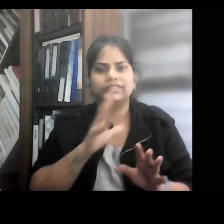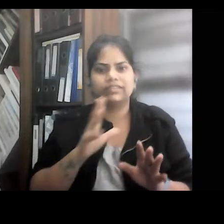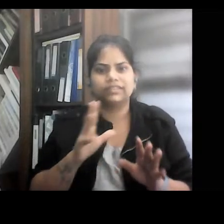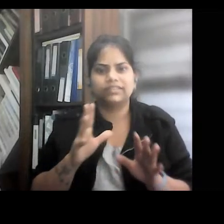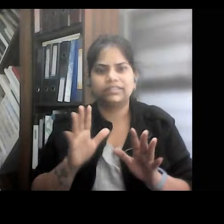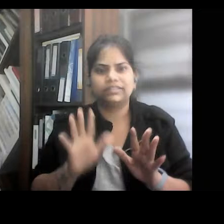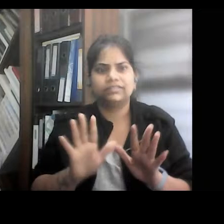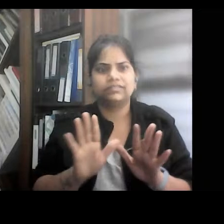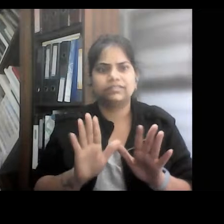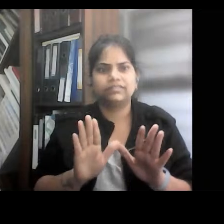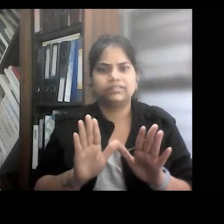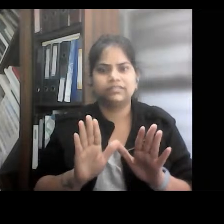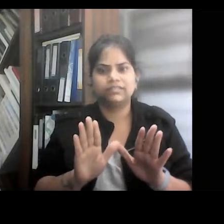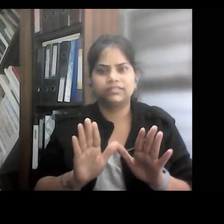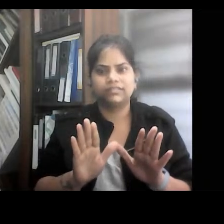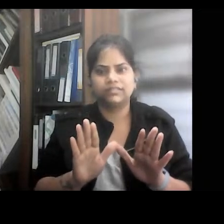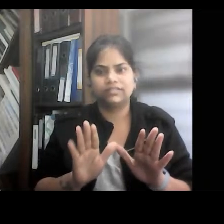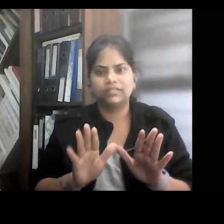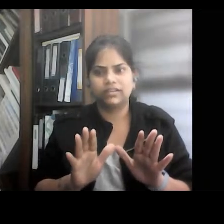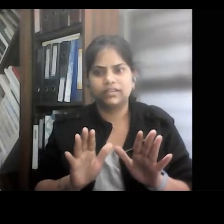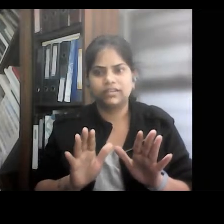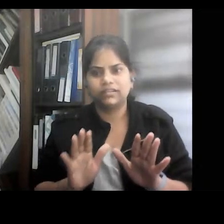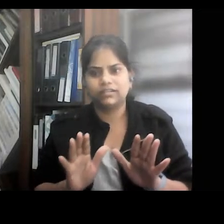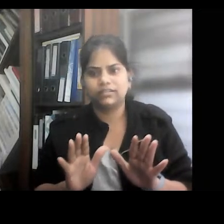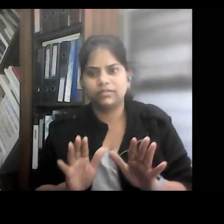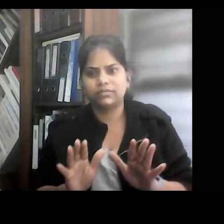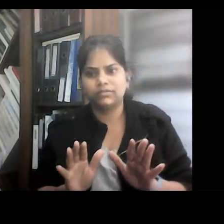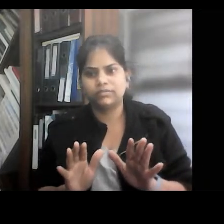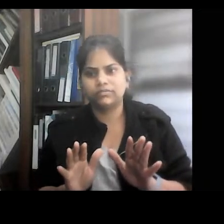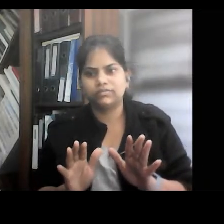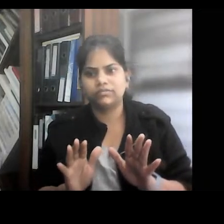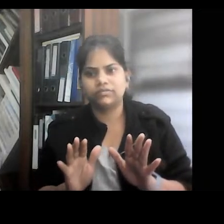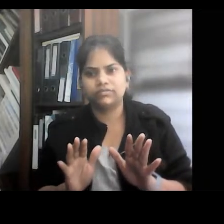historical please, somebody is unmuted. Please mute yourselves.